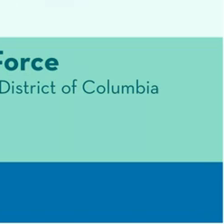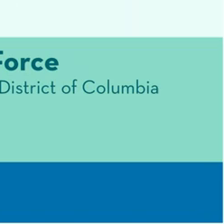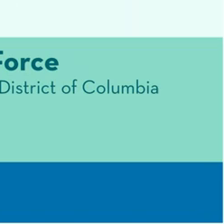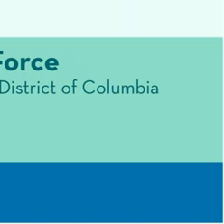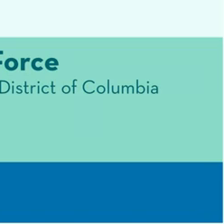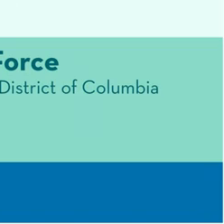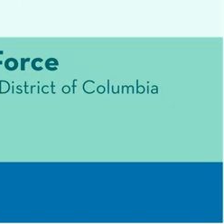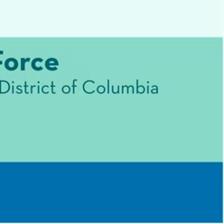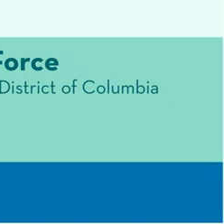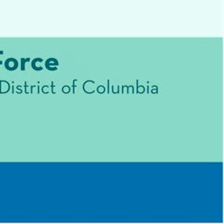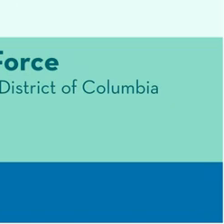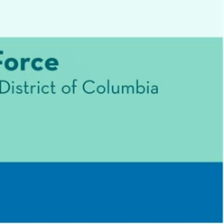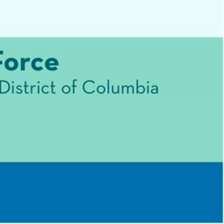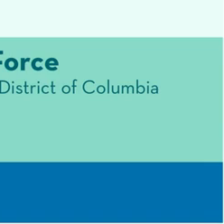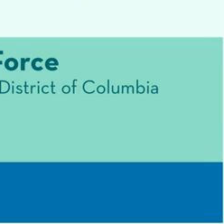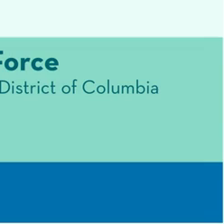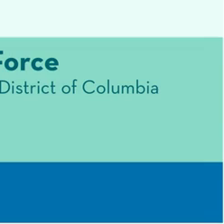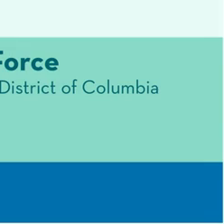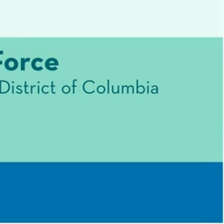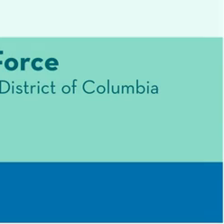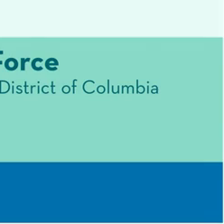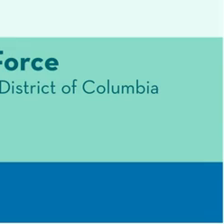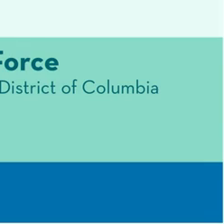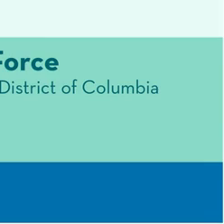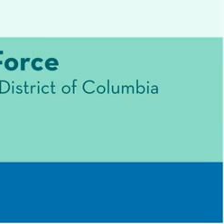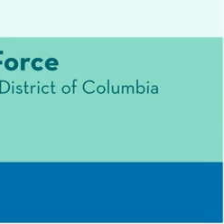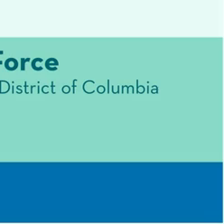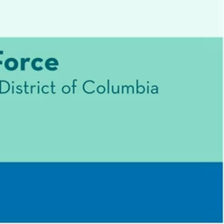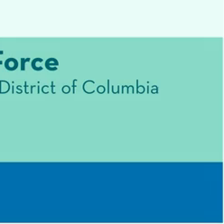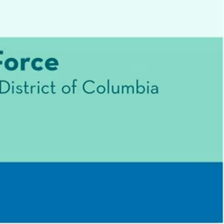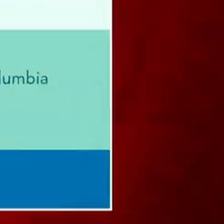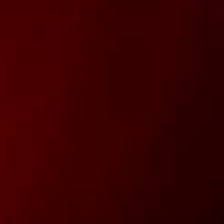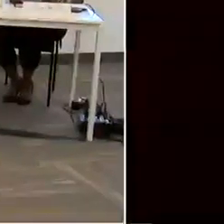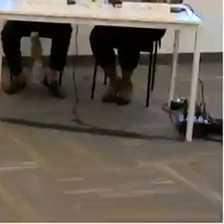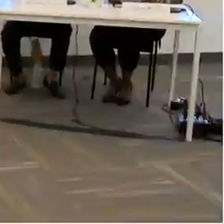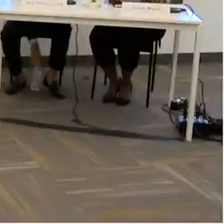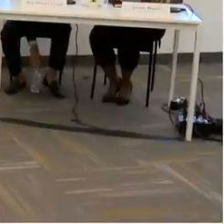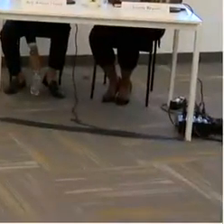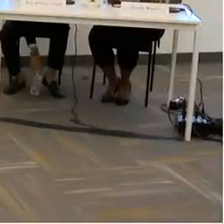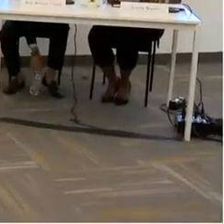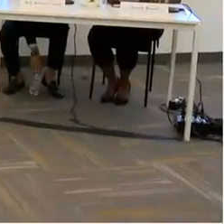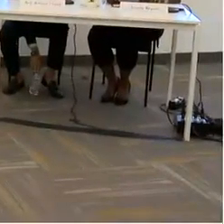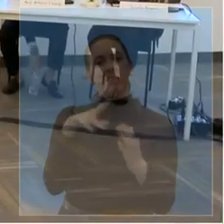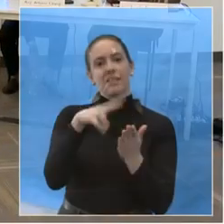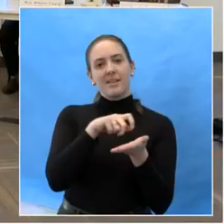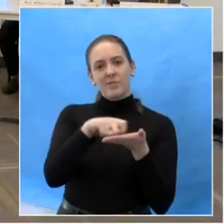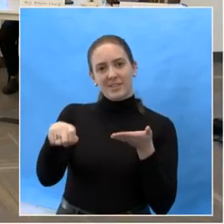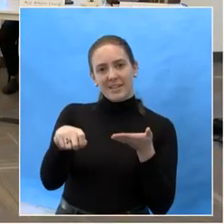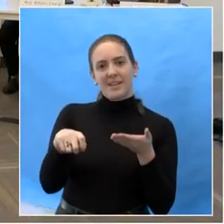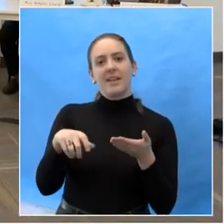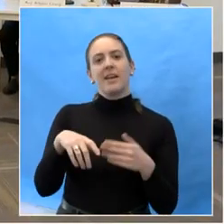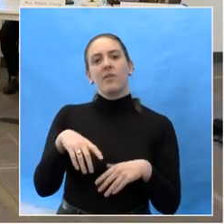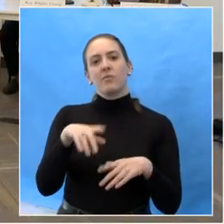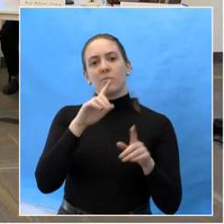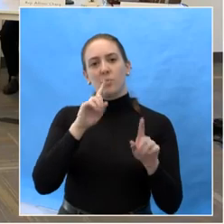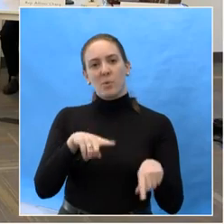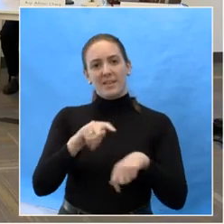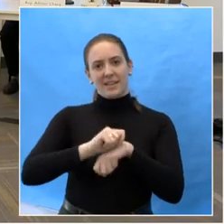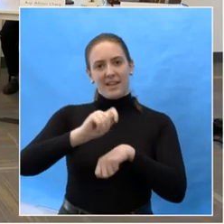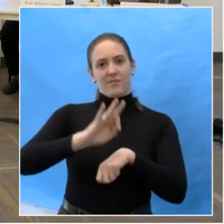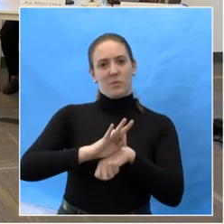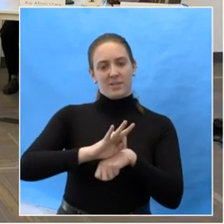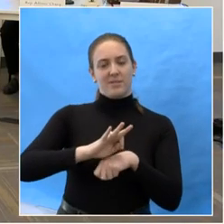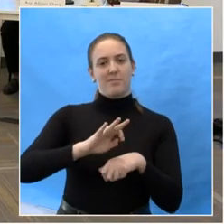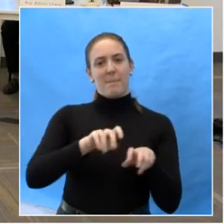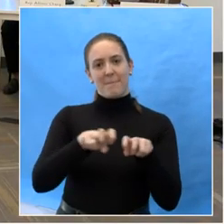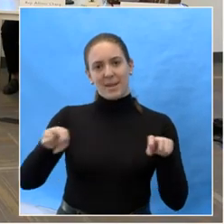Good afternoon. Thank you all for tuning in to the Early Literacy Task Force Report panel discussion with the leaders of